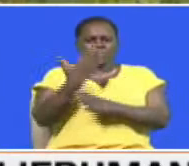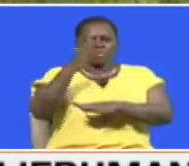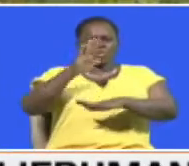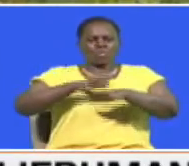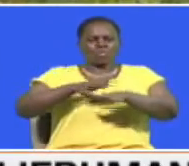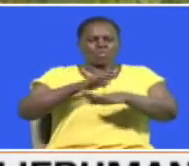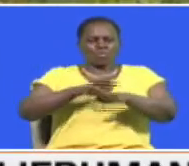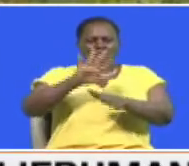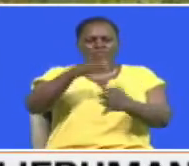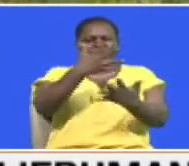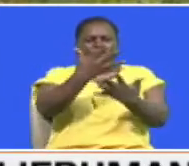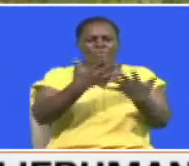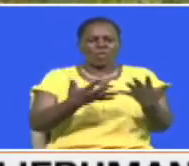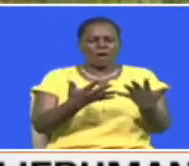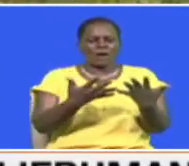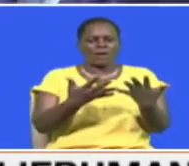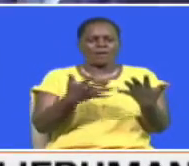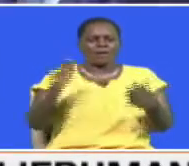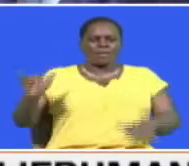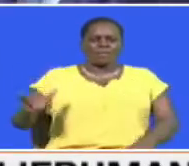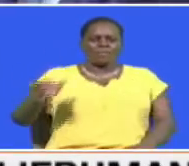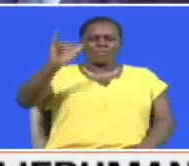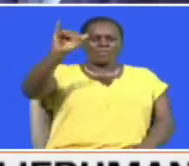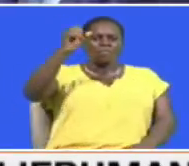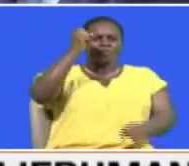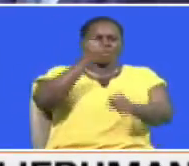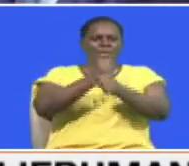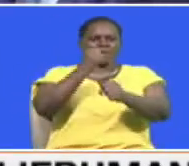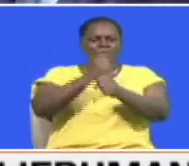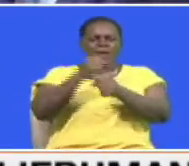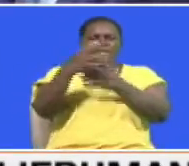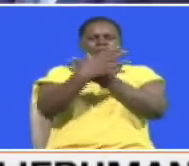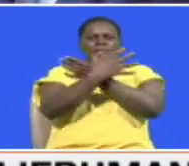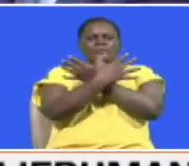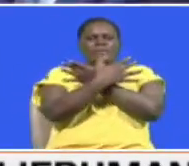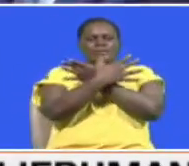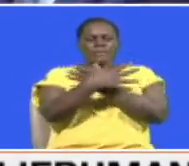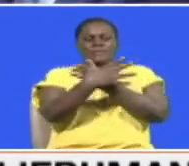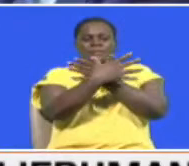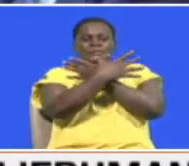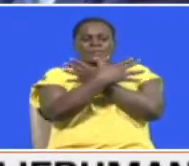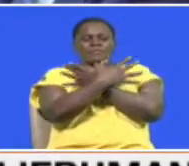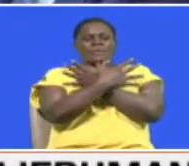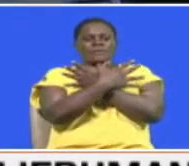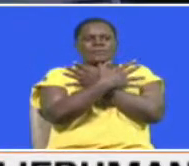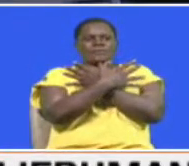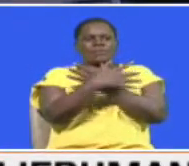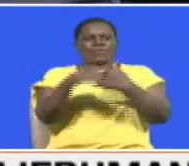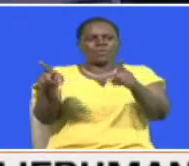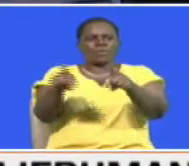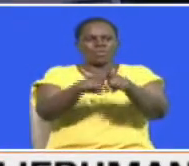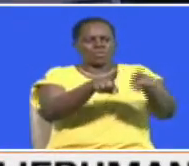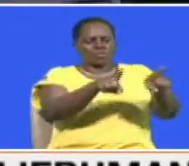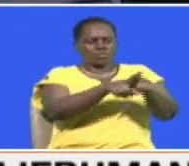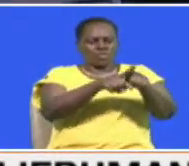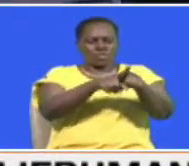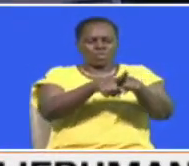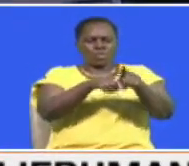appropriate framework for the export of labor to Germany. Germany has also